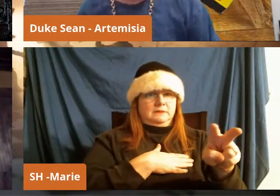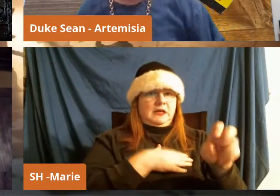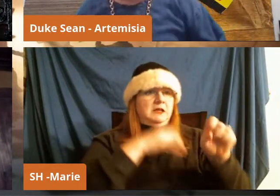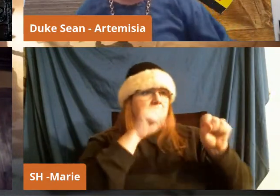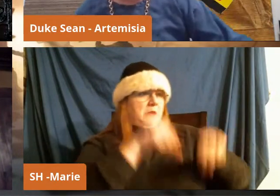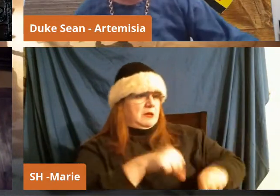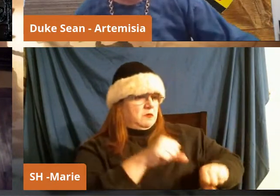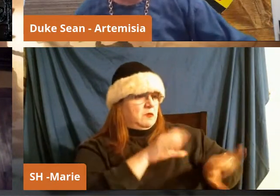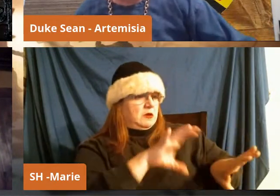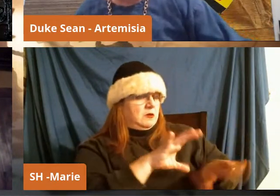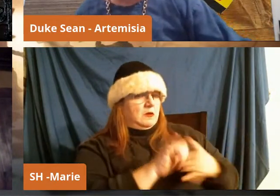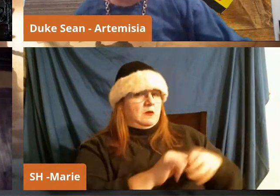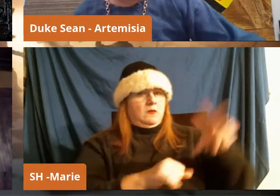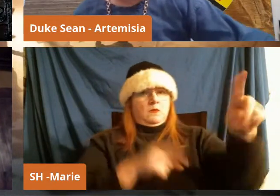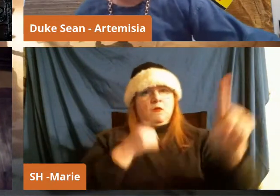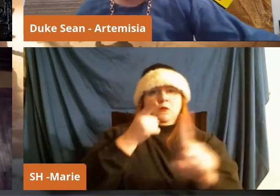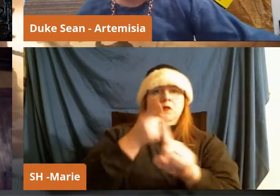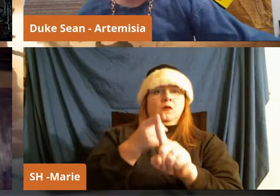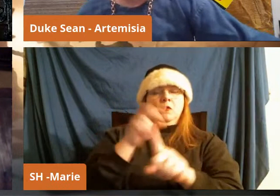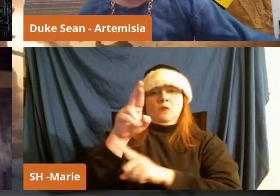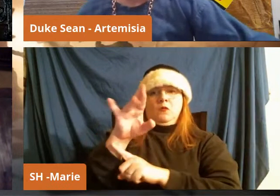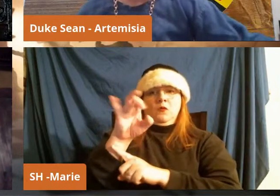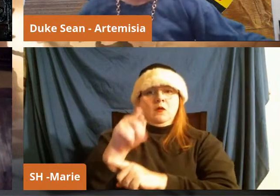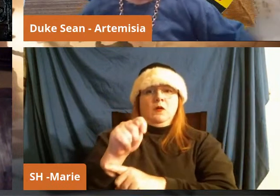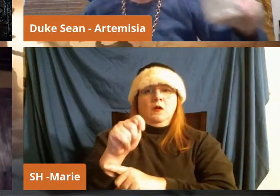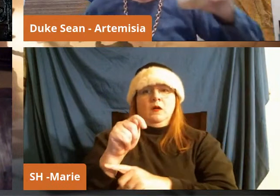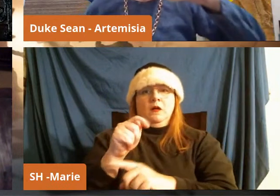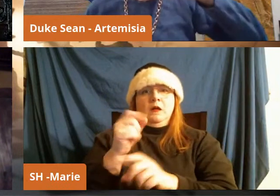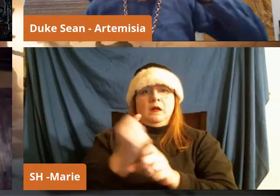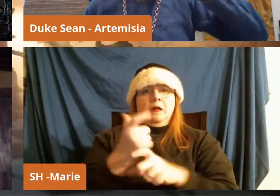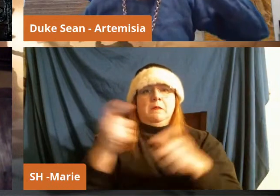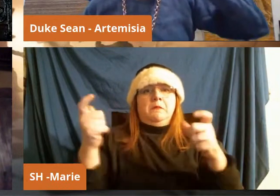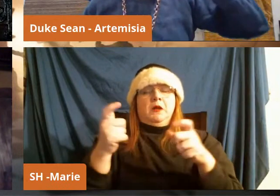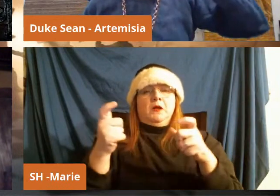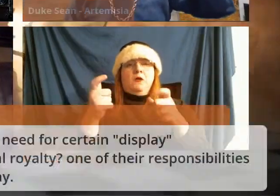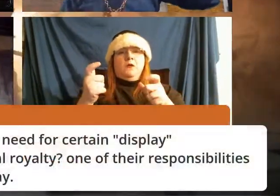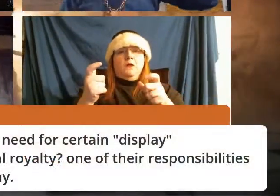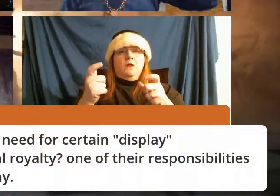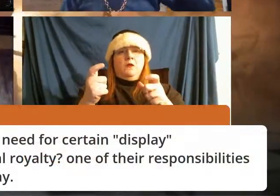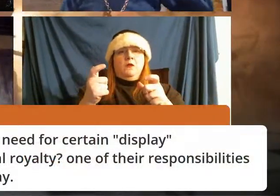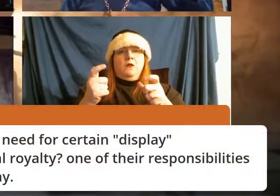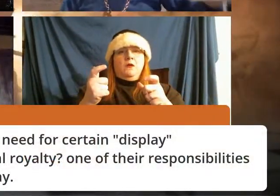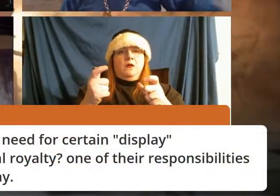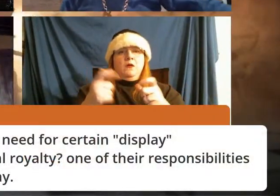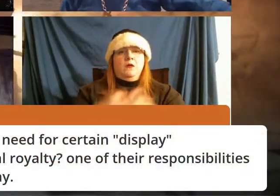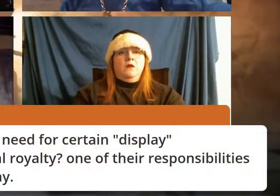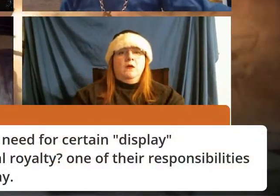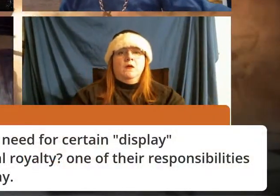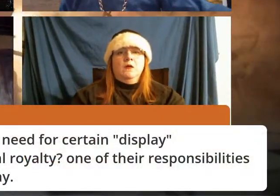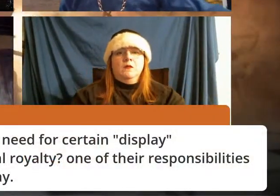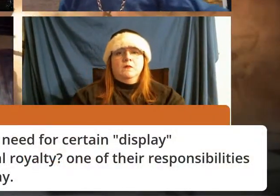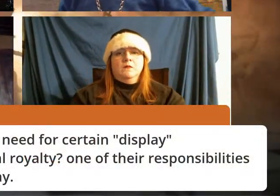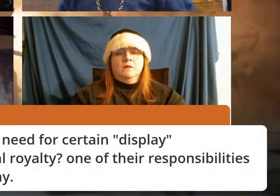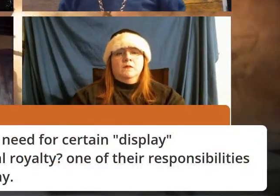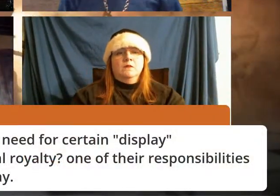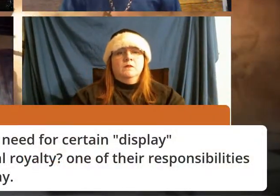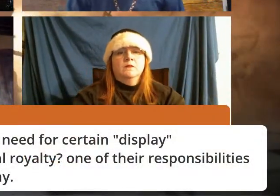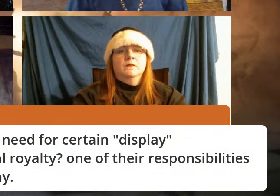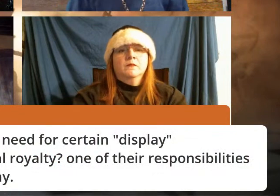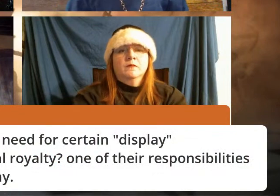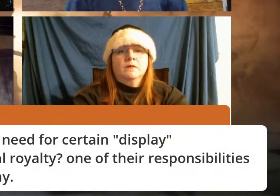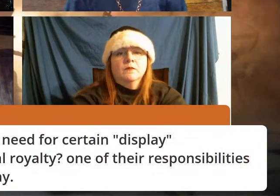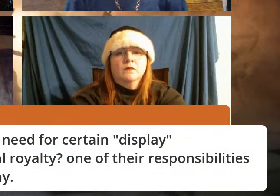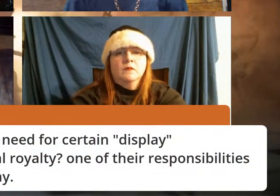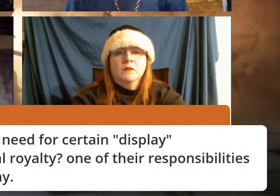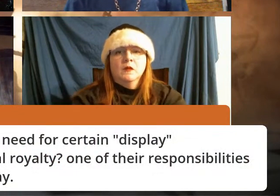do. You also made a point about royalty too. I think the royalty can play a big role in this, and that's something that came up in the comments here. It says, what about bringing the need for